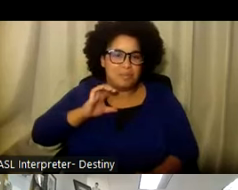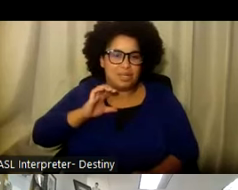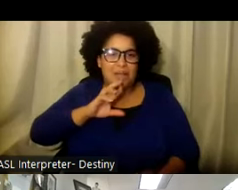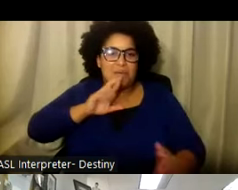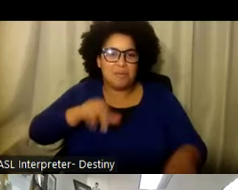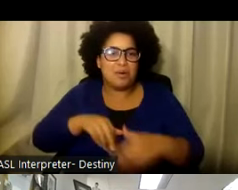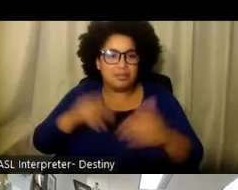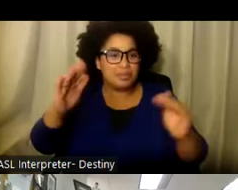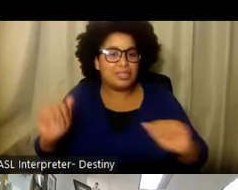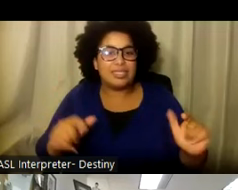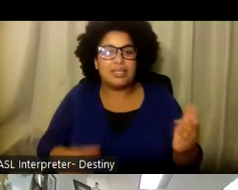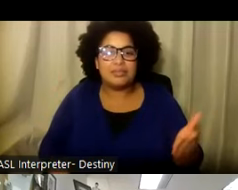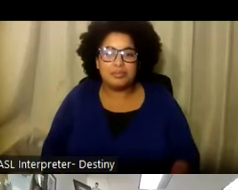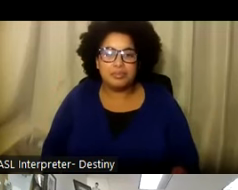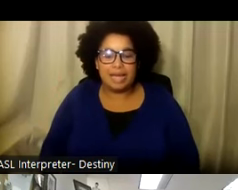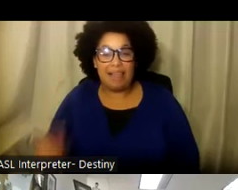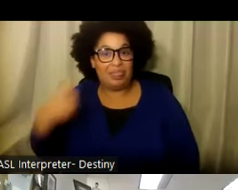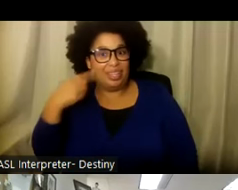slide, and I think it's my final slide.